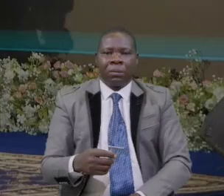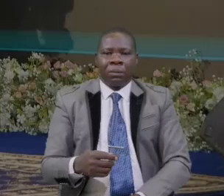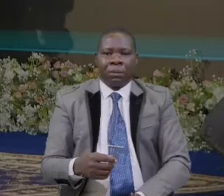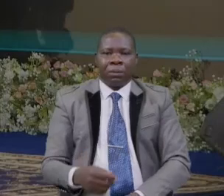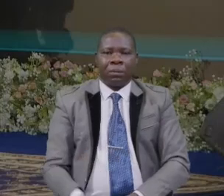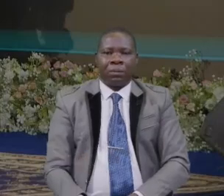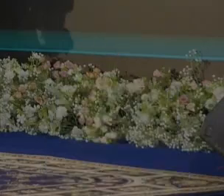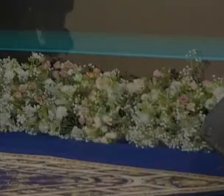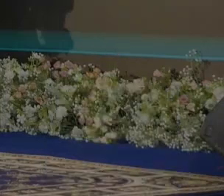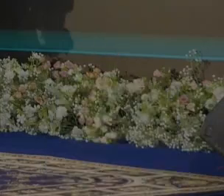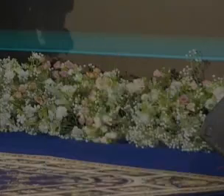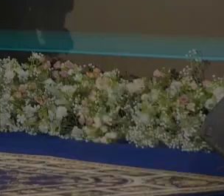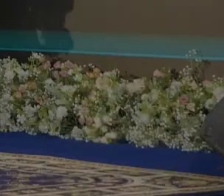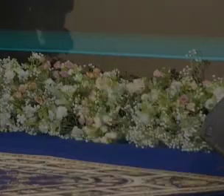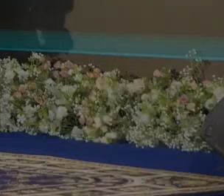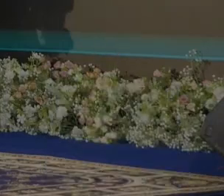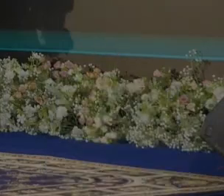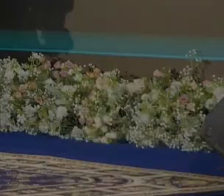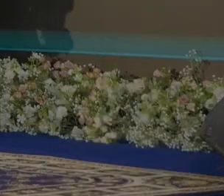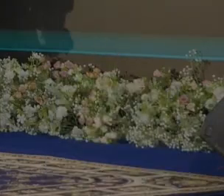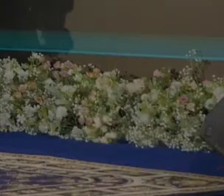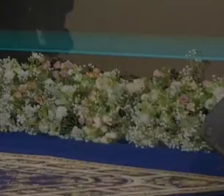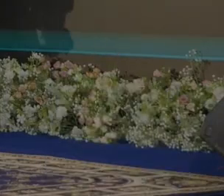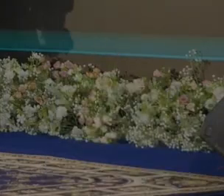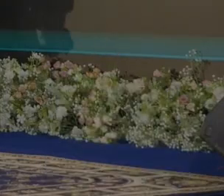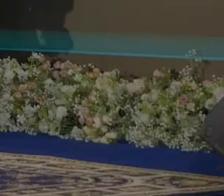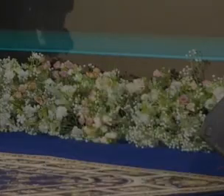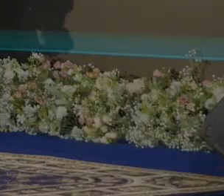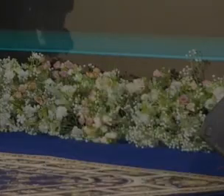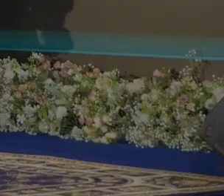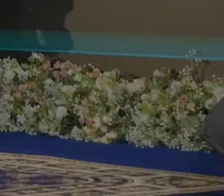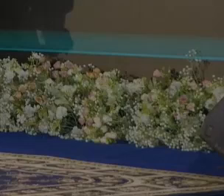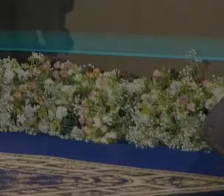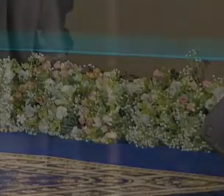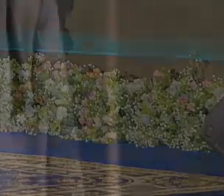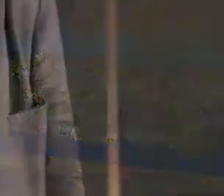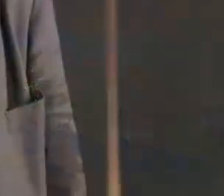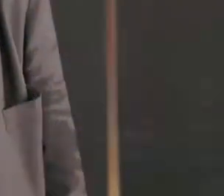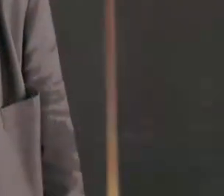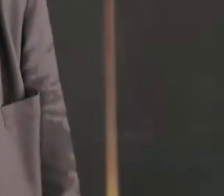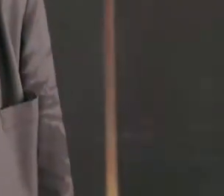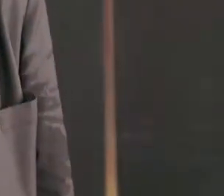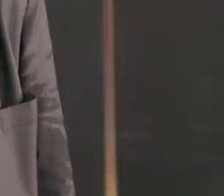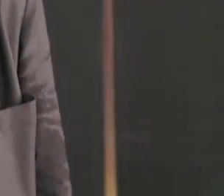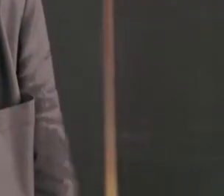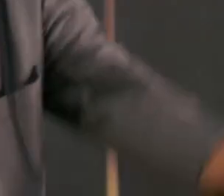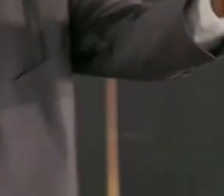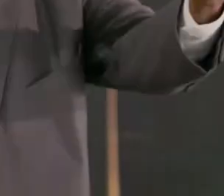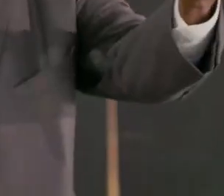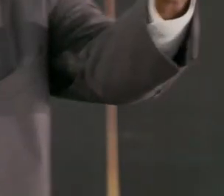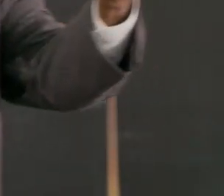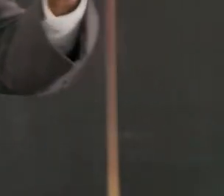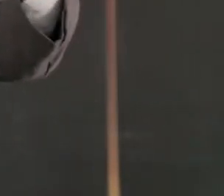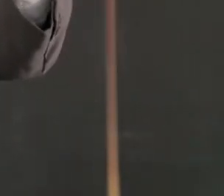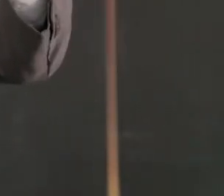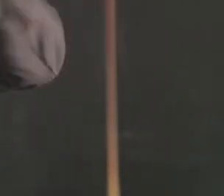100,000. You have 10,000, keep that yourself. 50,000, keep that yourself.